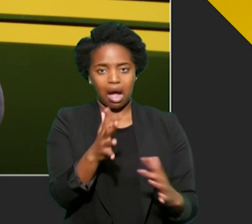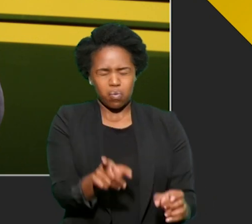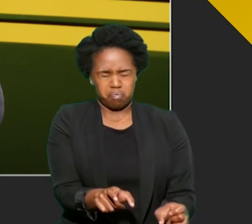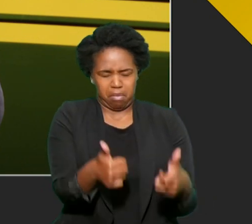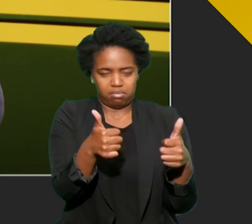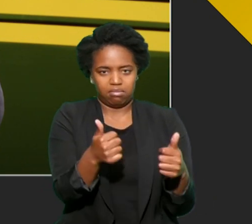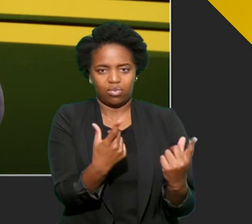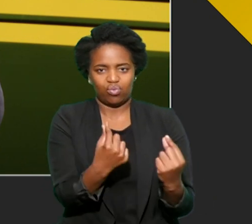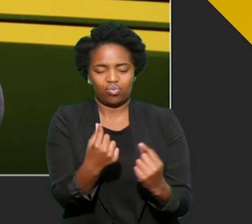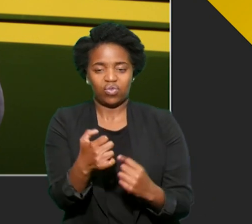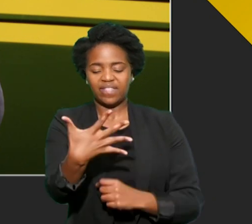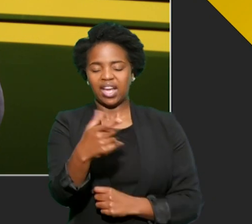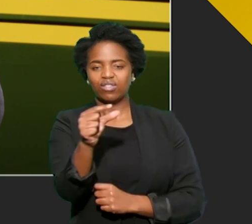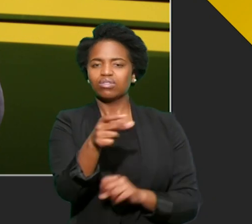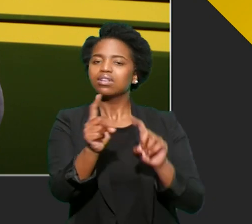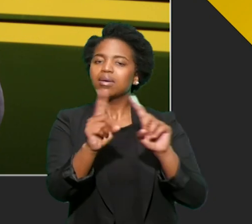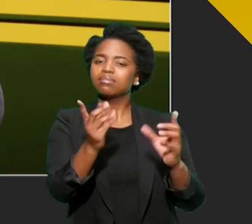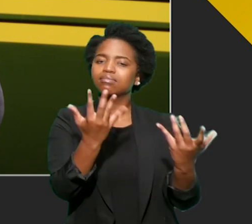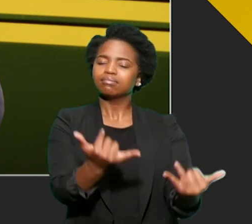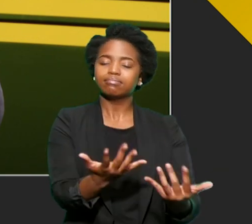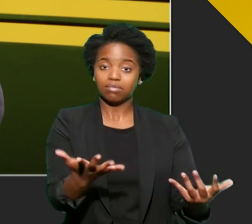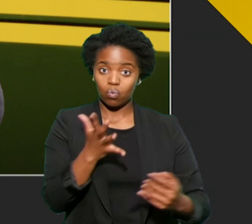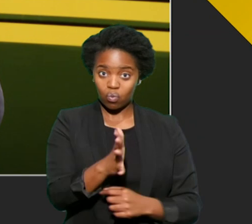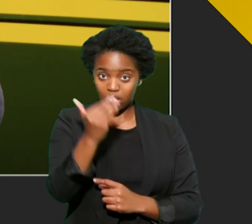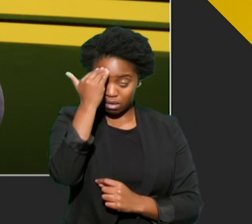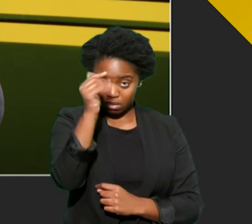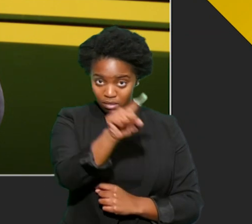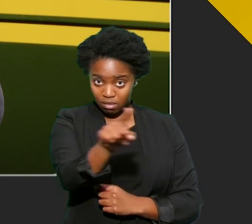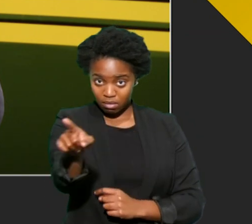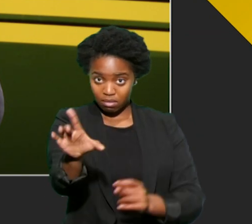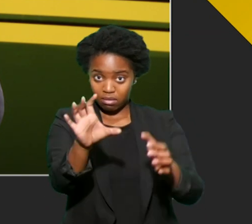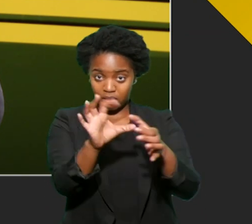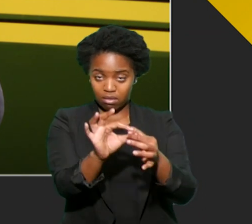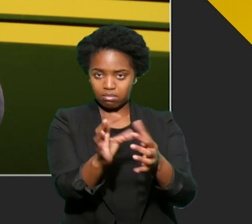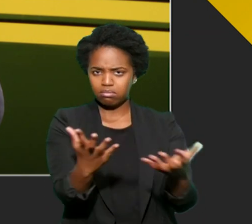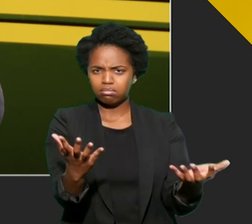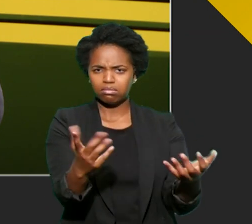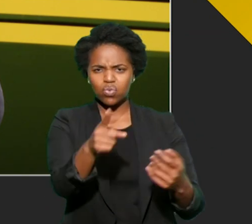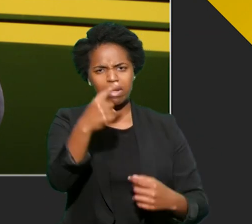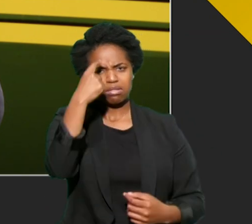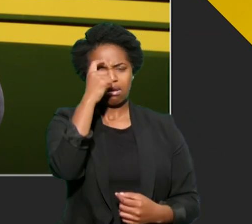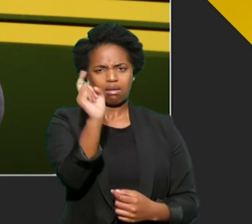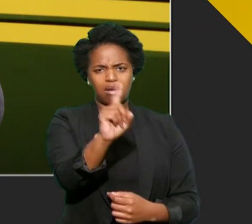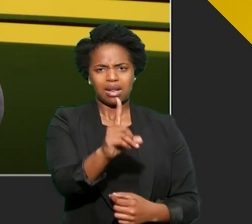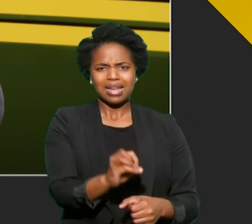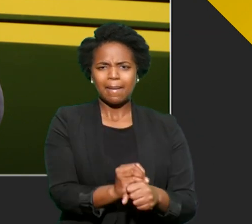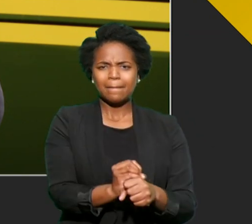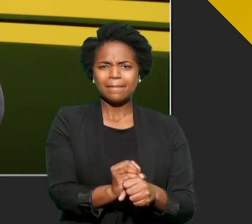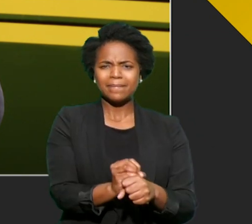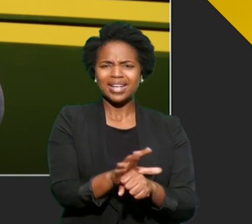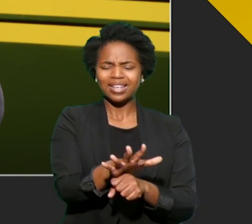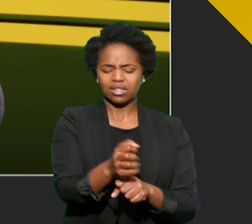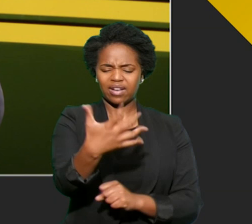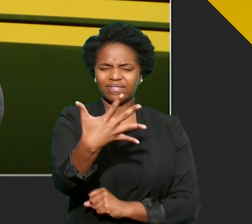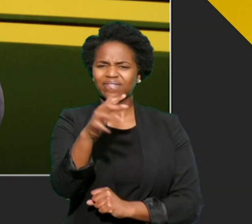in the use of 5G. But for now, sibuze wena njengoba uhleli ekhaya as umbukeli ukuthi, what do you think about the implementation of